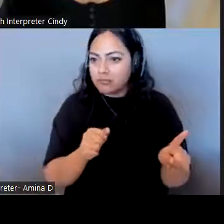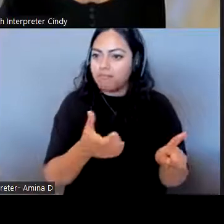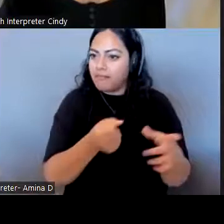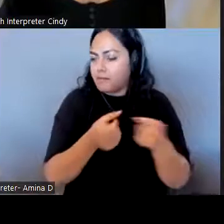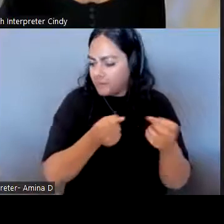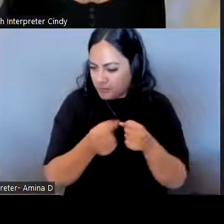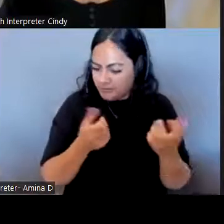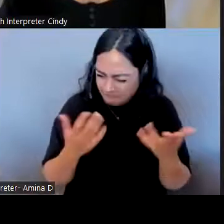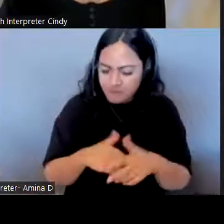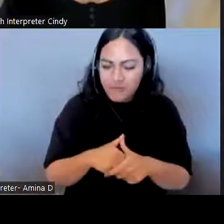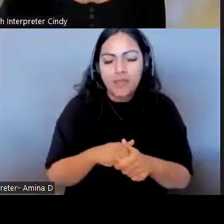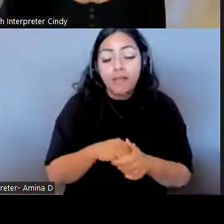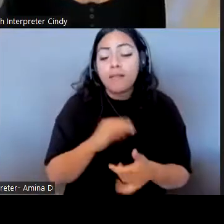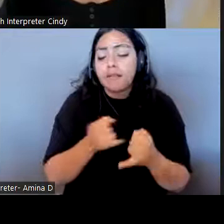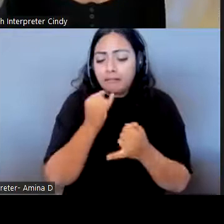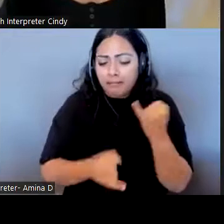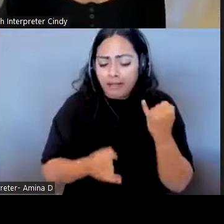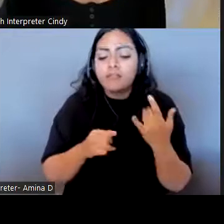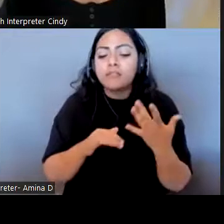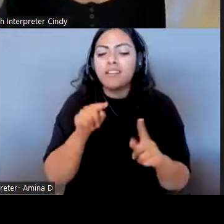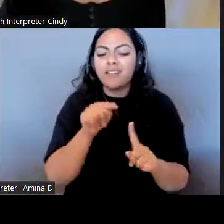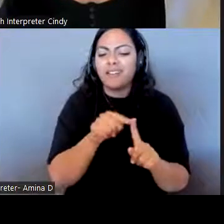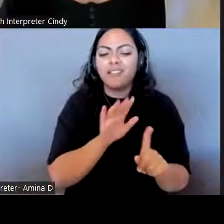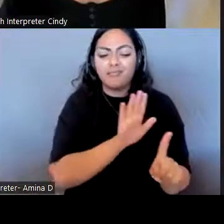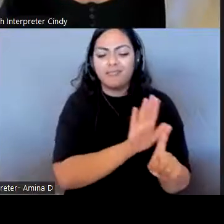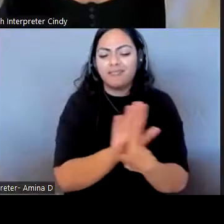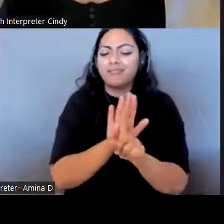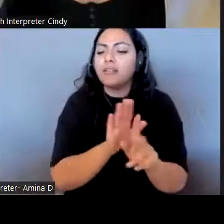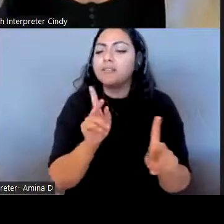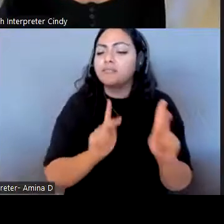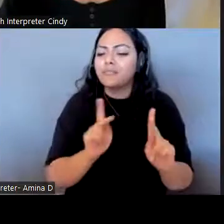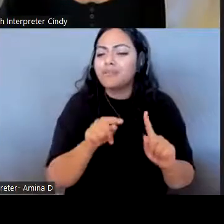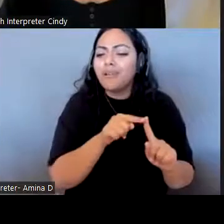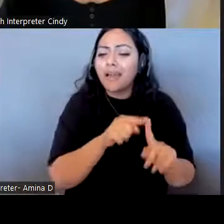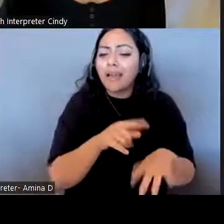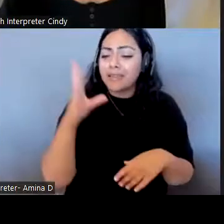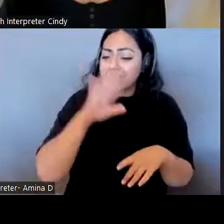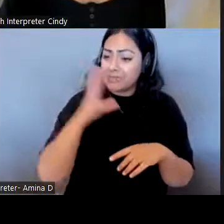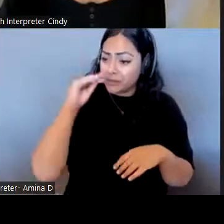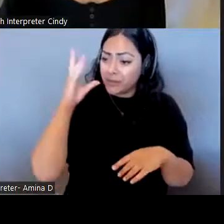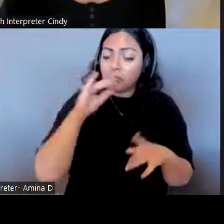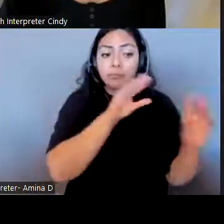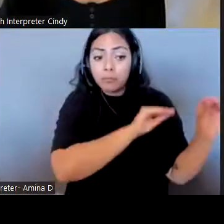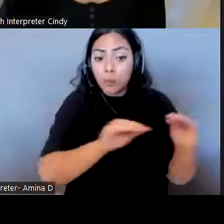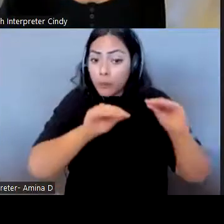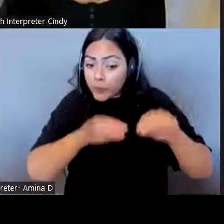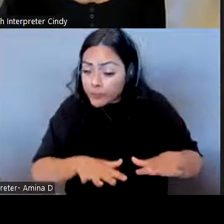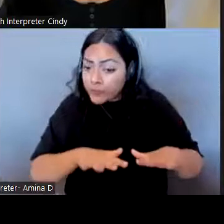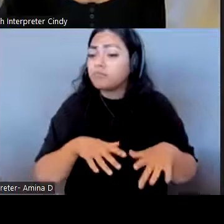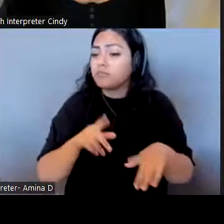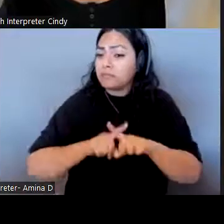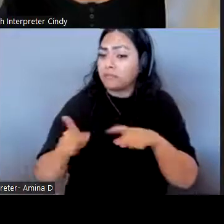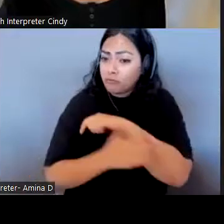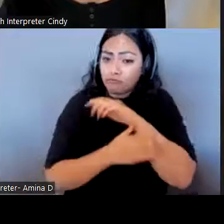And lastly, the experience of immigration also shapes economic abuse in multiple ways. So one way is through